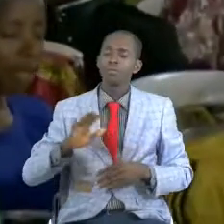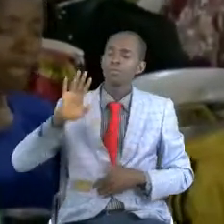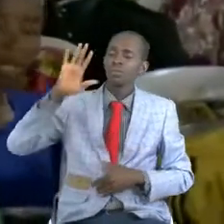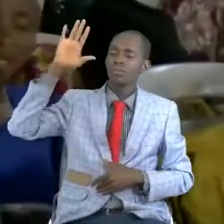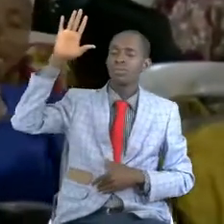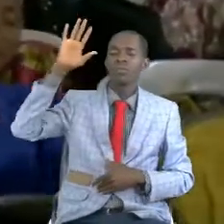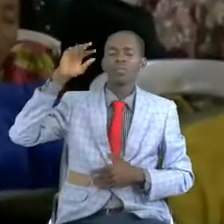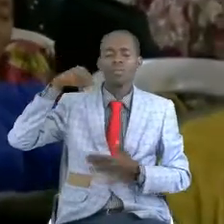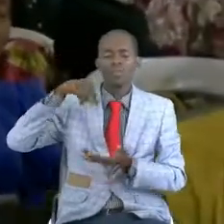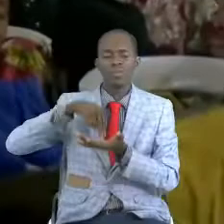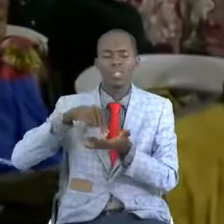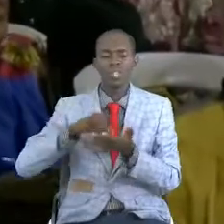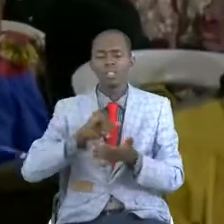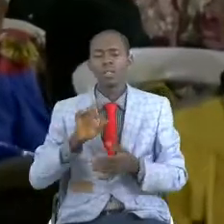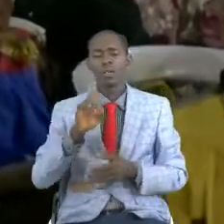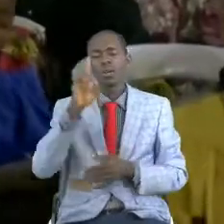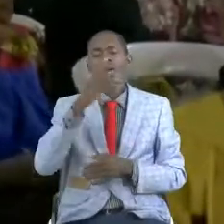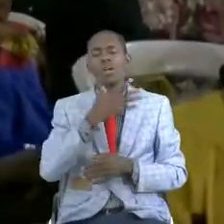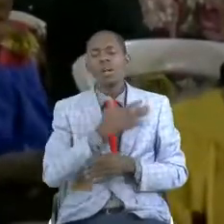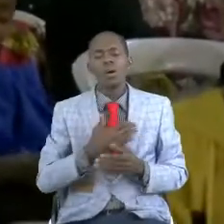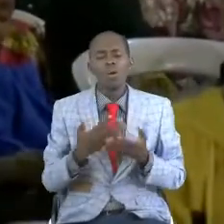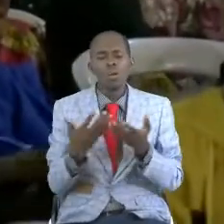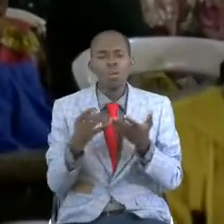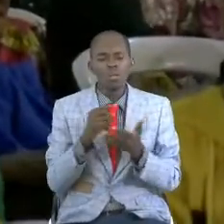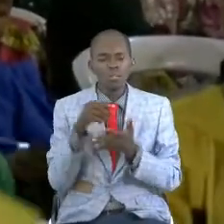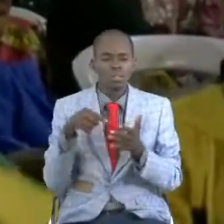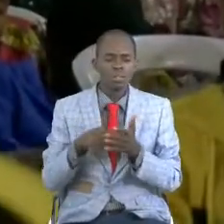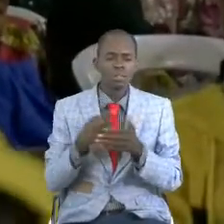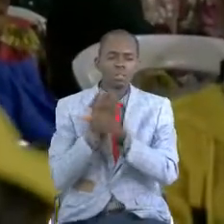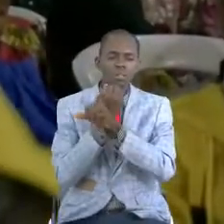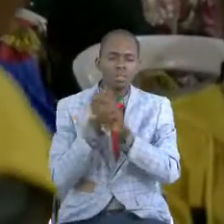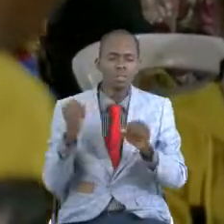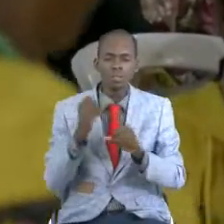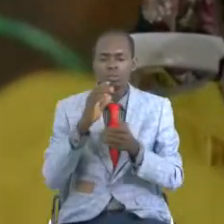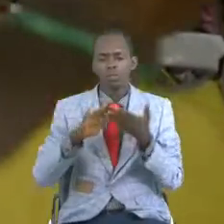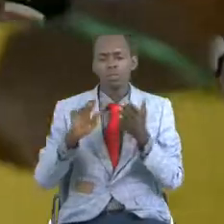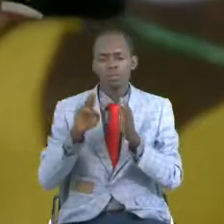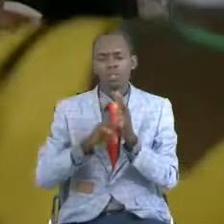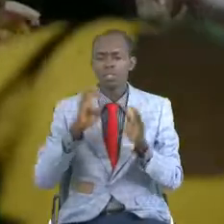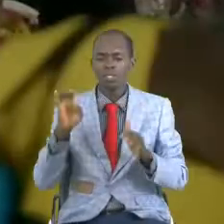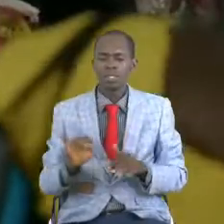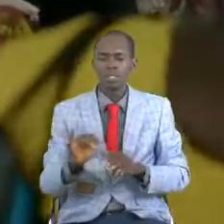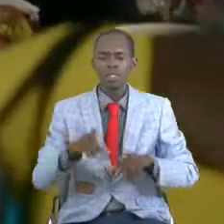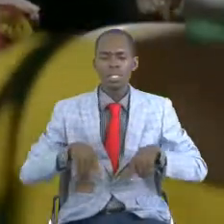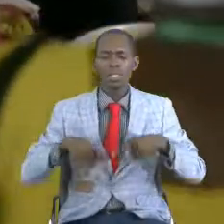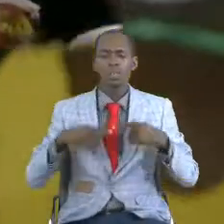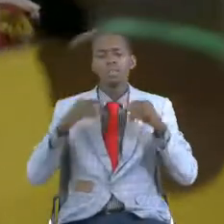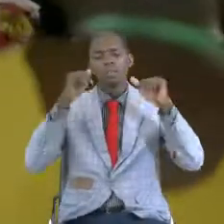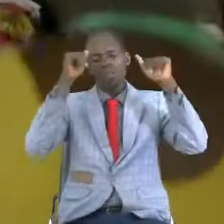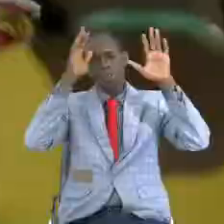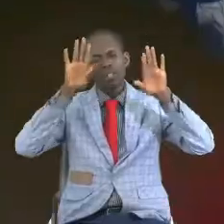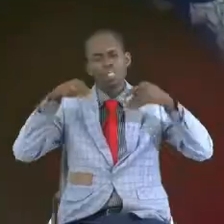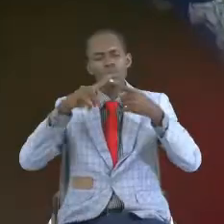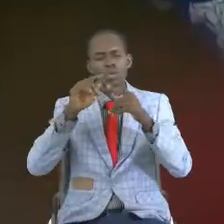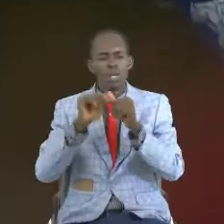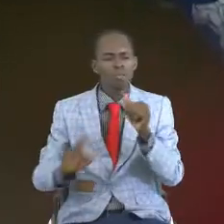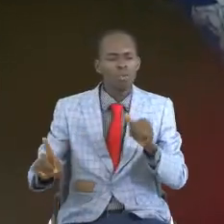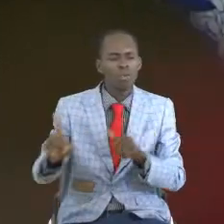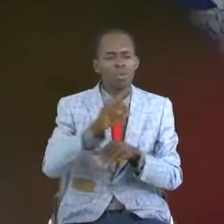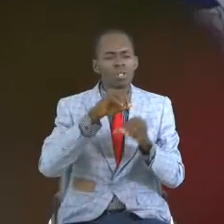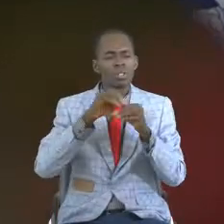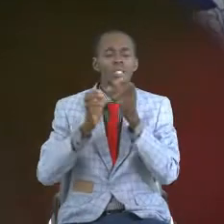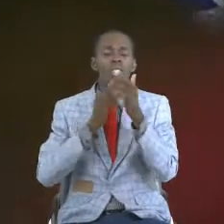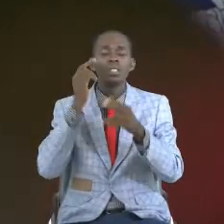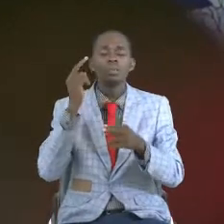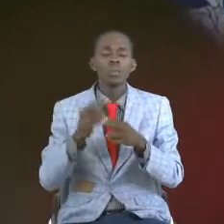want this salvation, forgiveness, freedom, eternal life. Give it to everyone in Jesus'